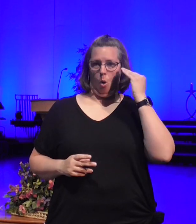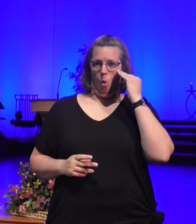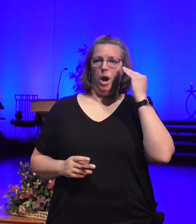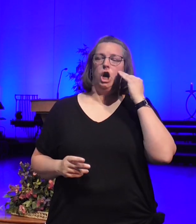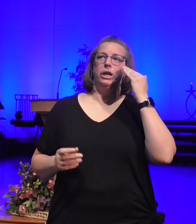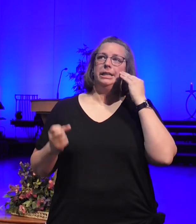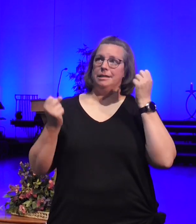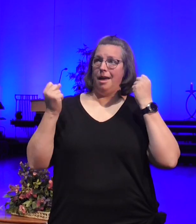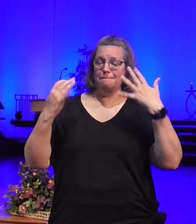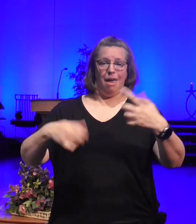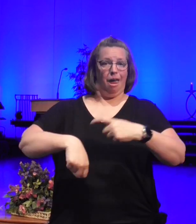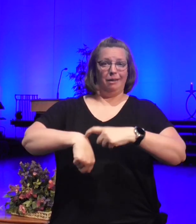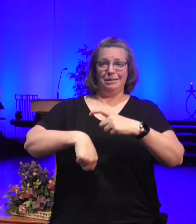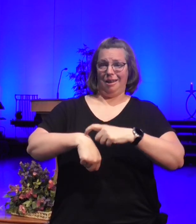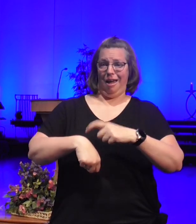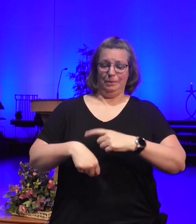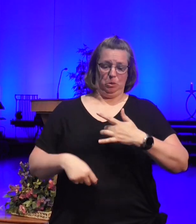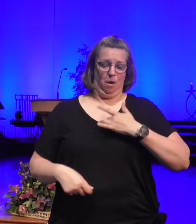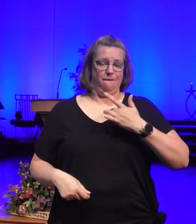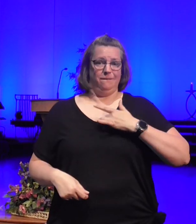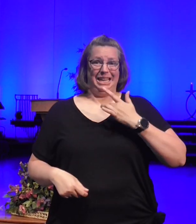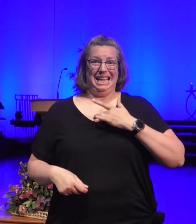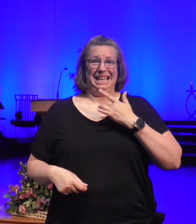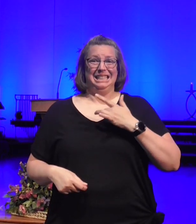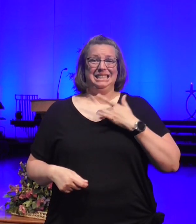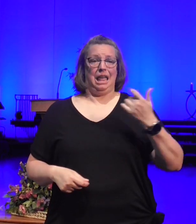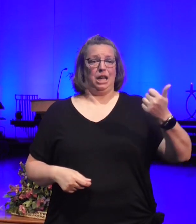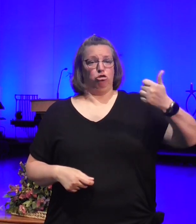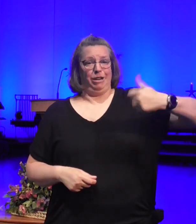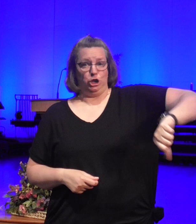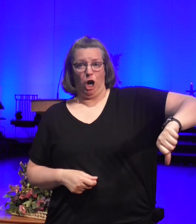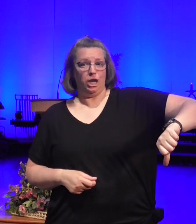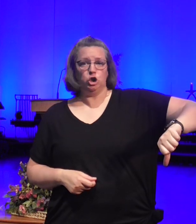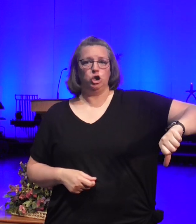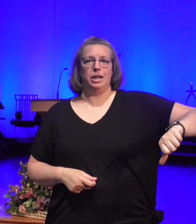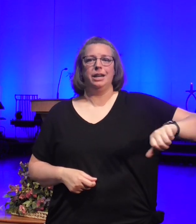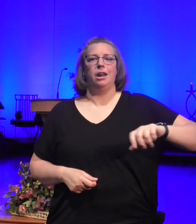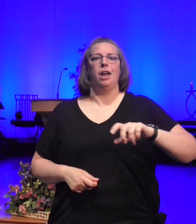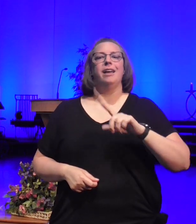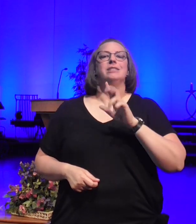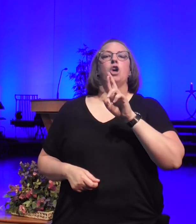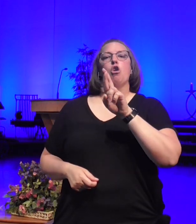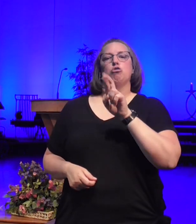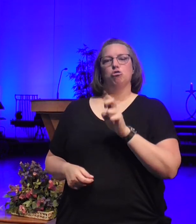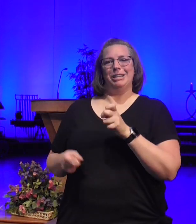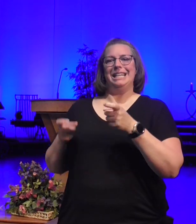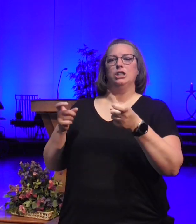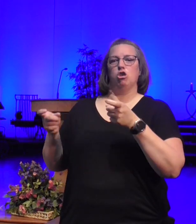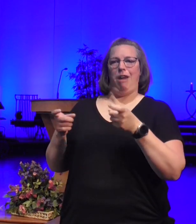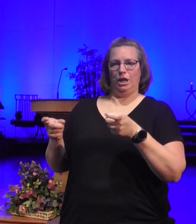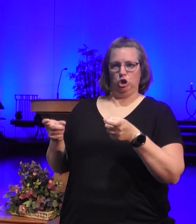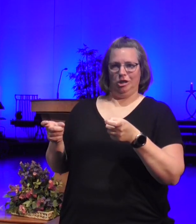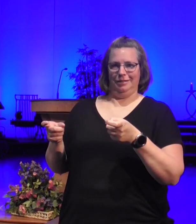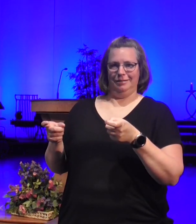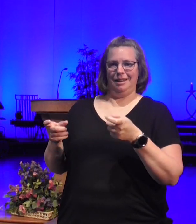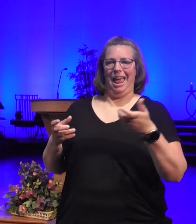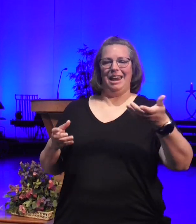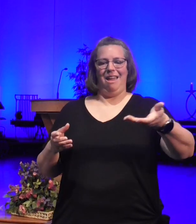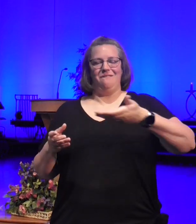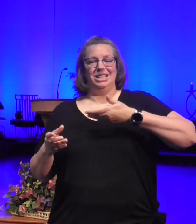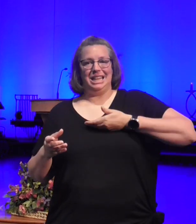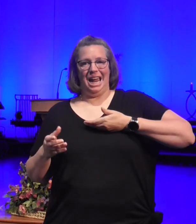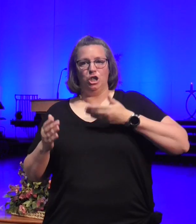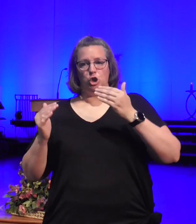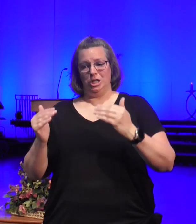many times what felt like rejection was redirection, an invitation into a